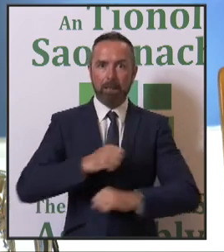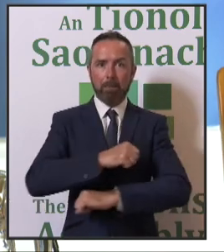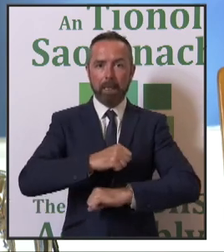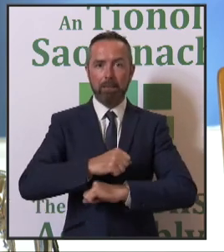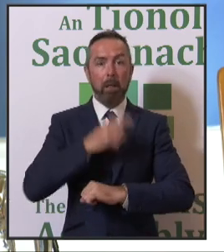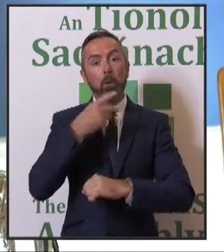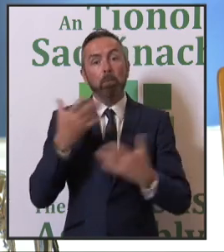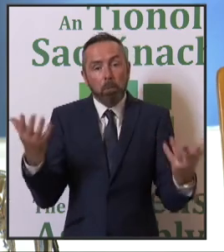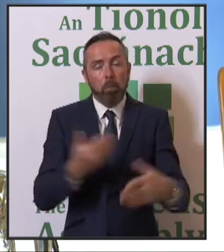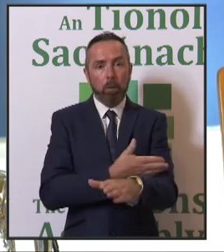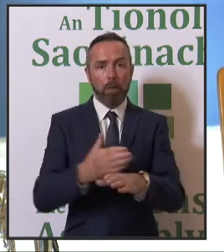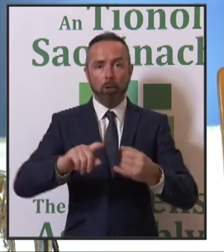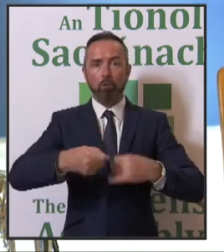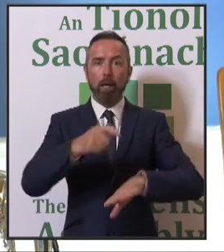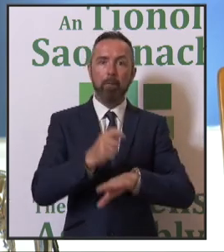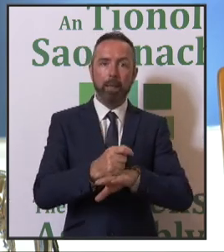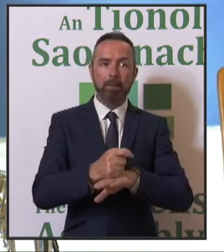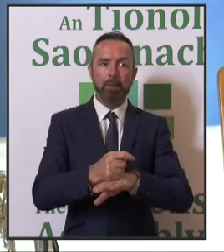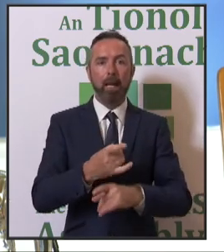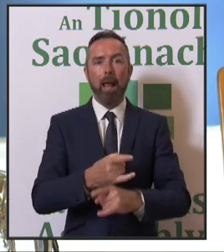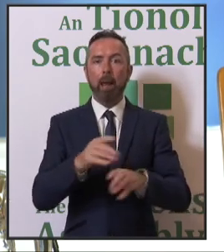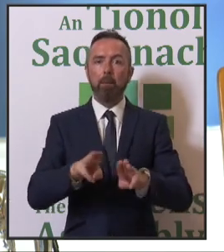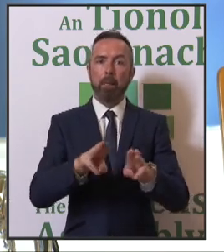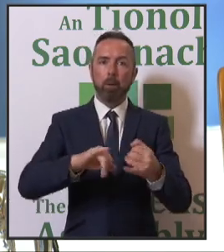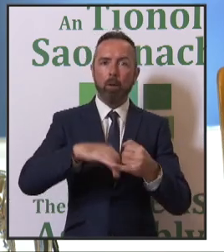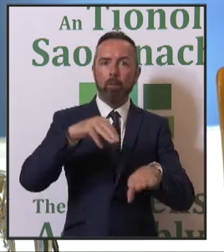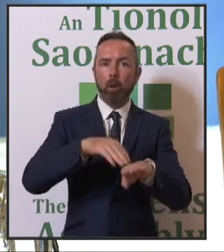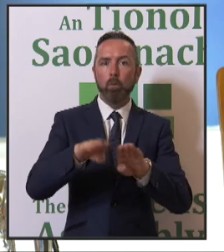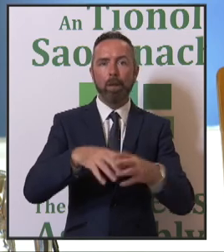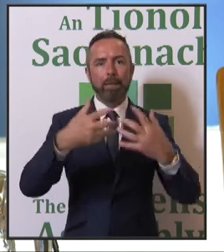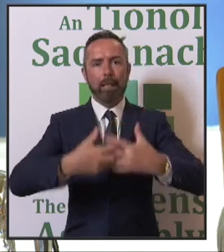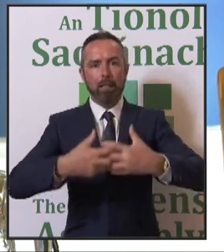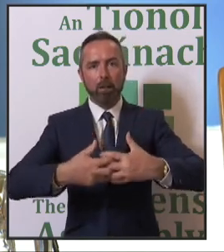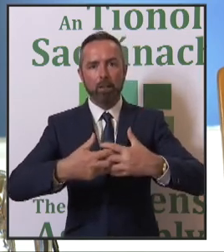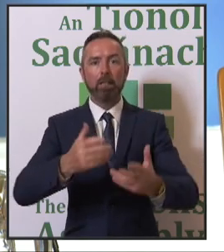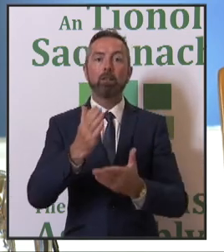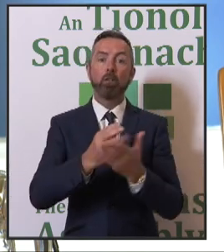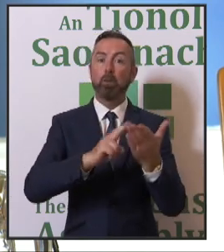let's try our best, help people that may have problems with technology. Some of us would use